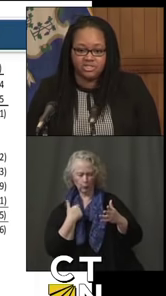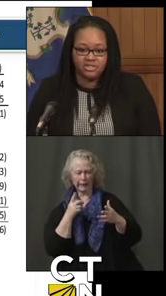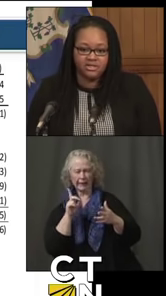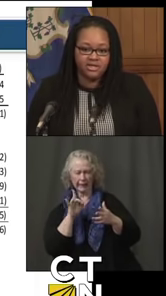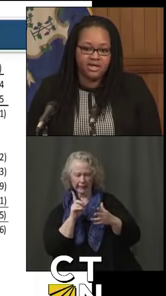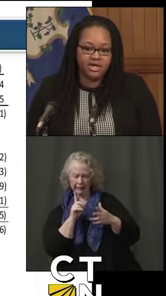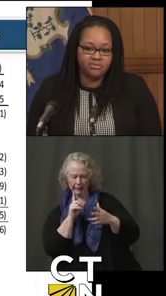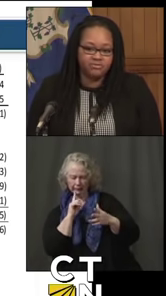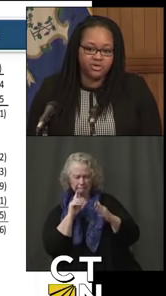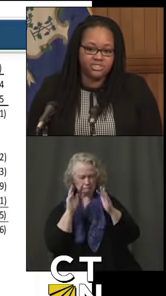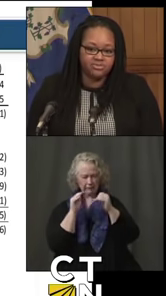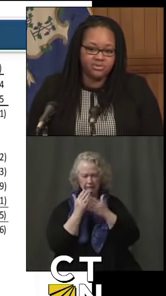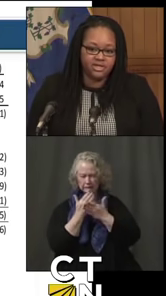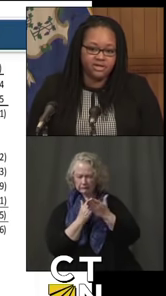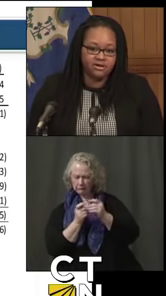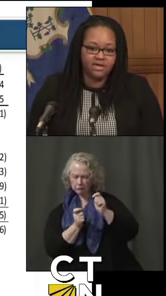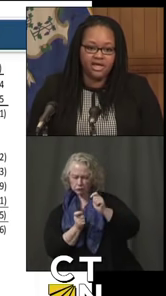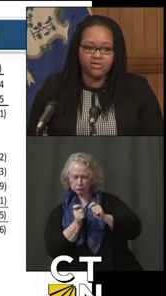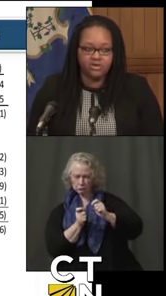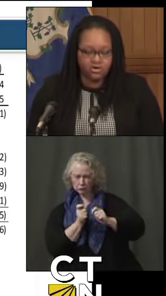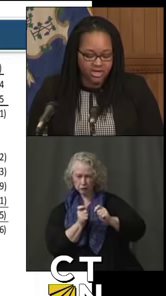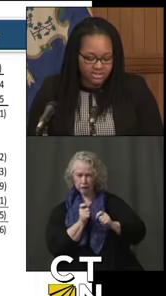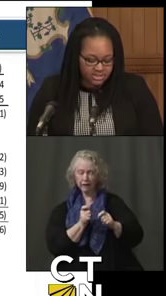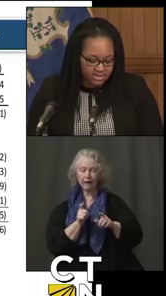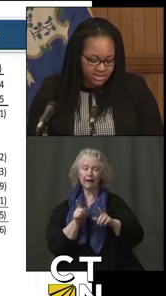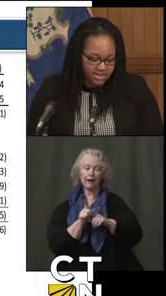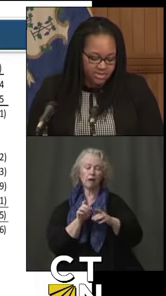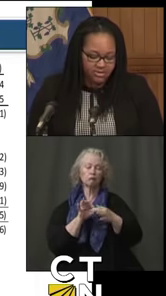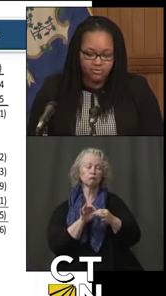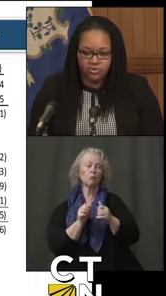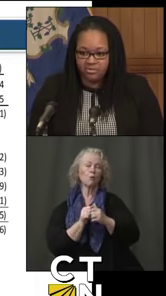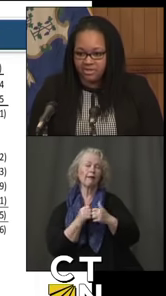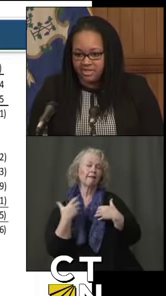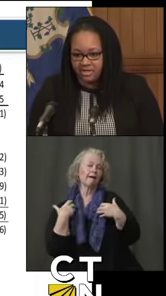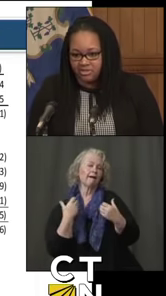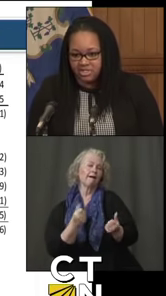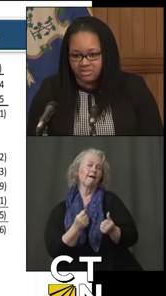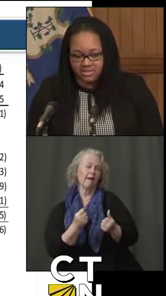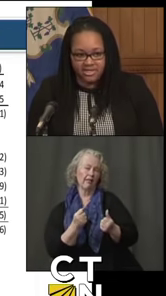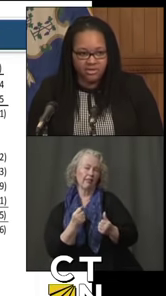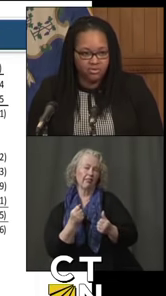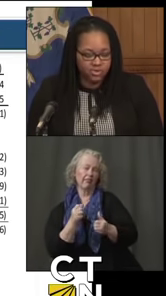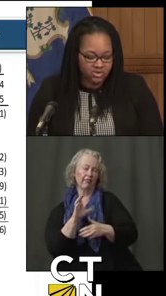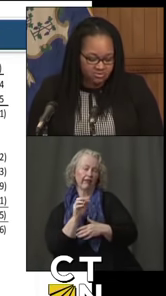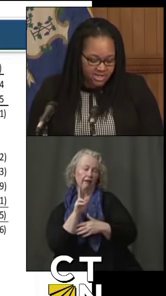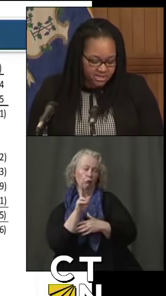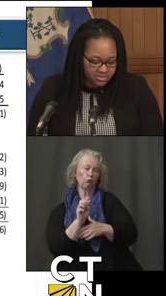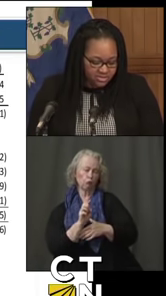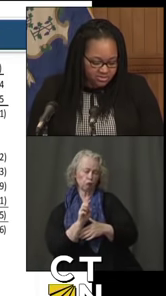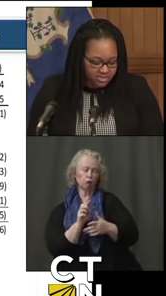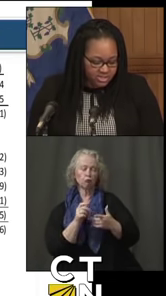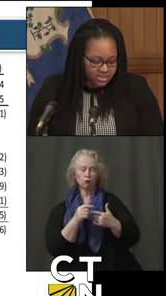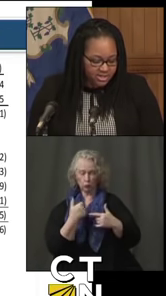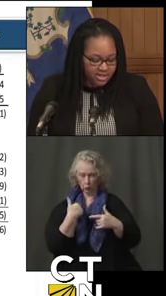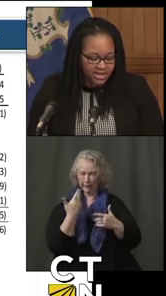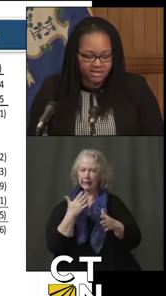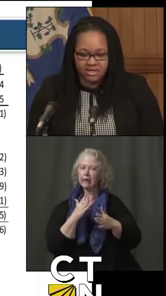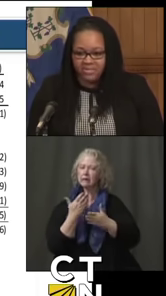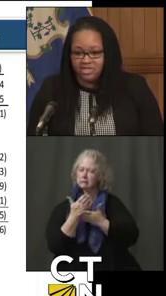midterm budget. For example, in our healthcare costs, about $40 million adjustment that we would have made in the midterm